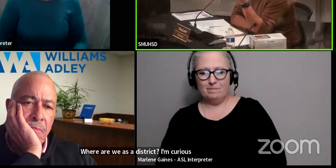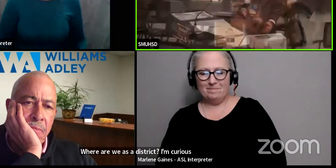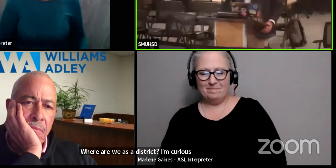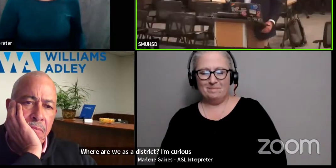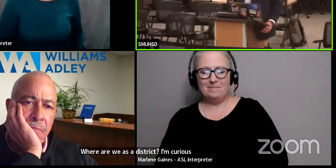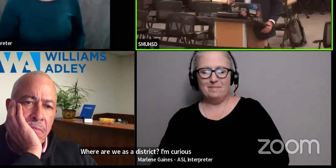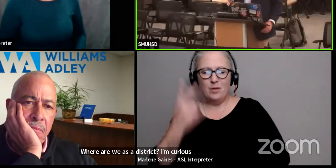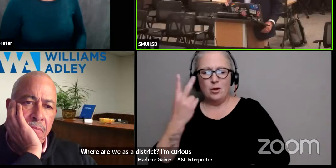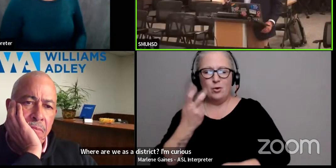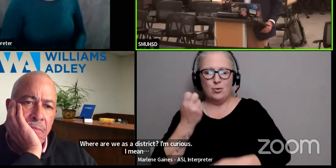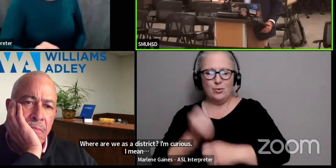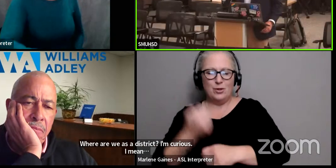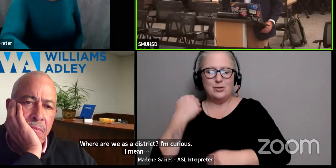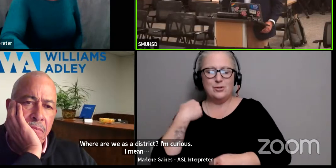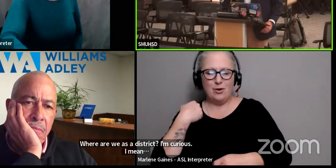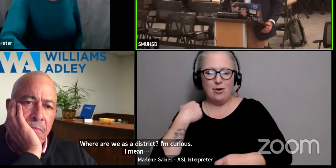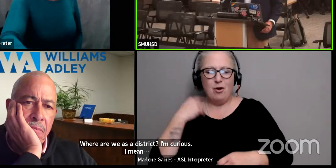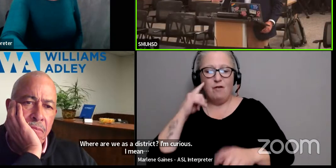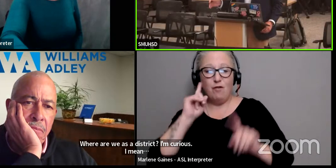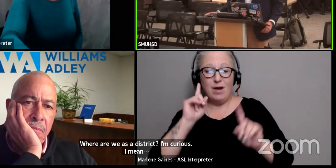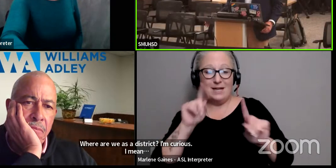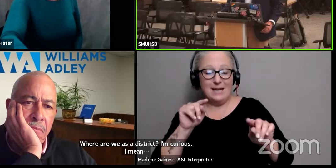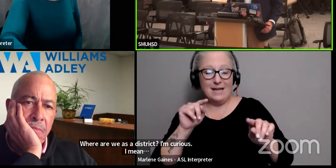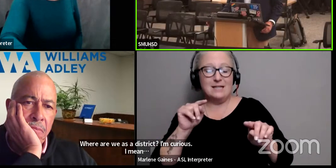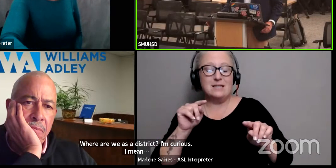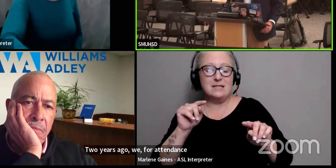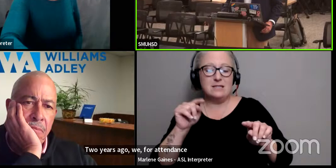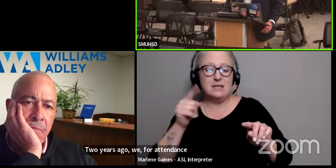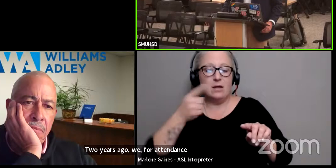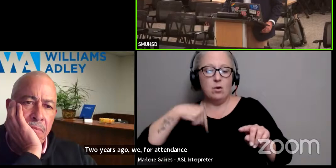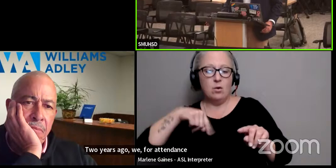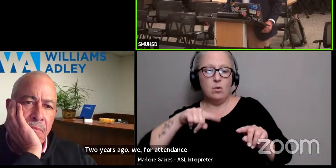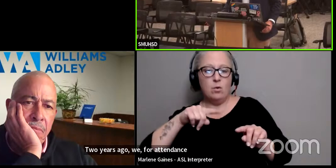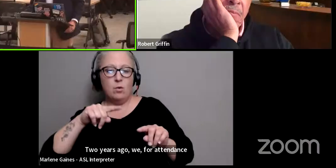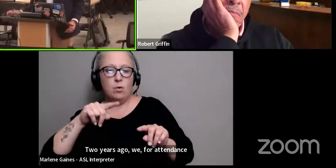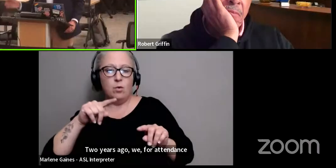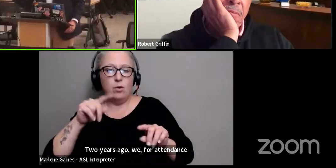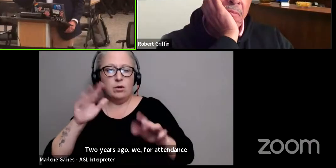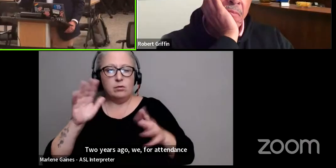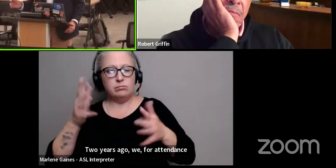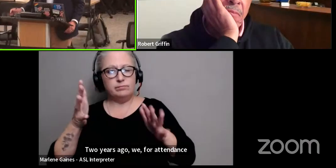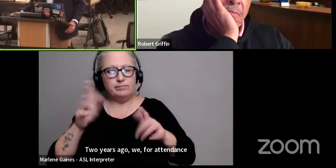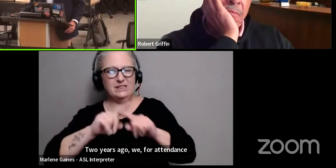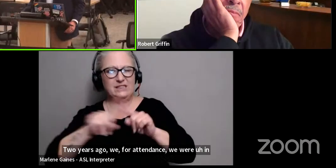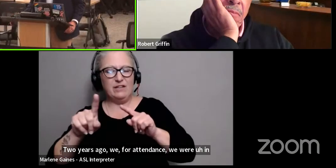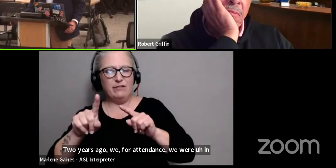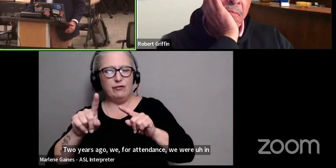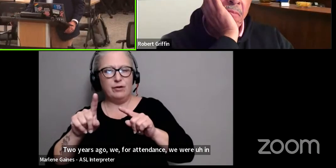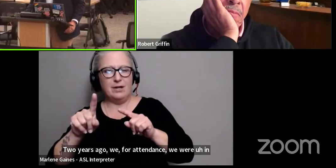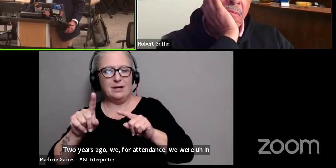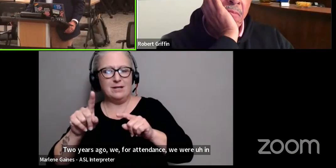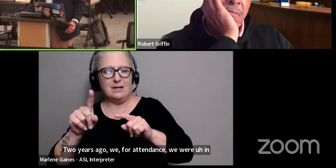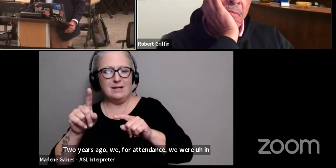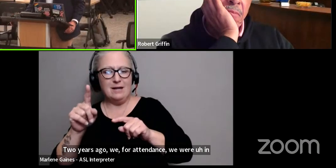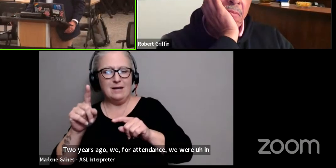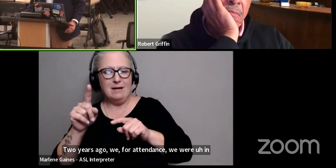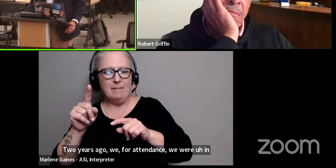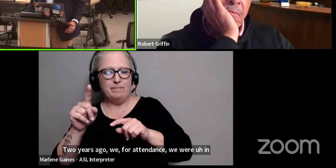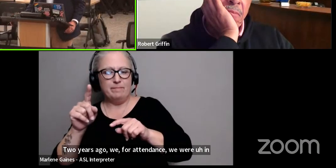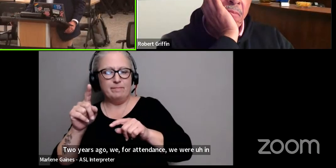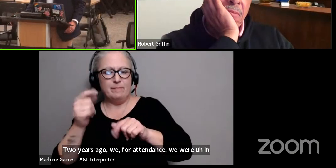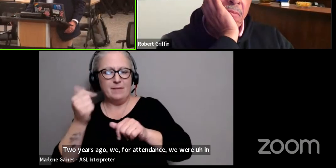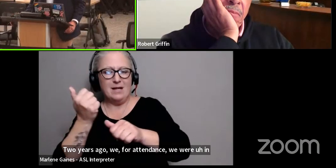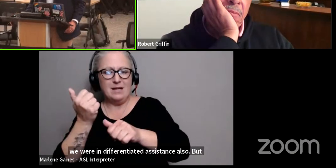2 years ago, for attendance, we were in differentiated assistance also. But then